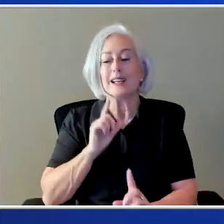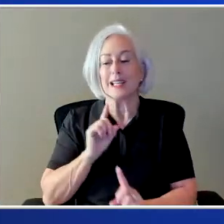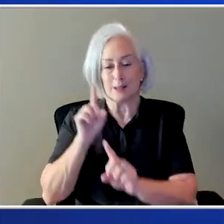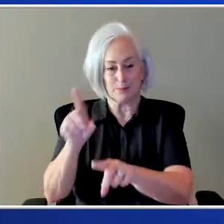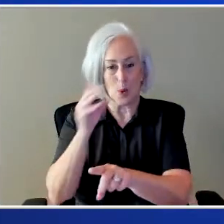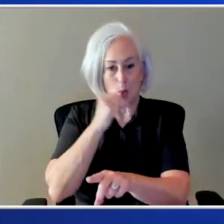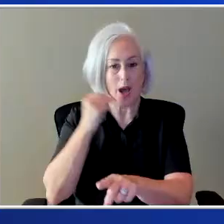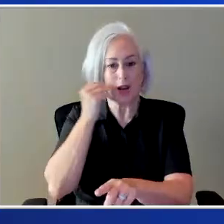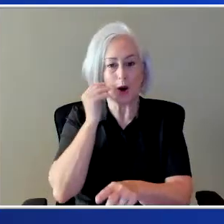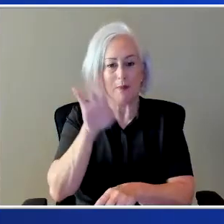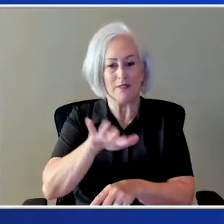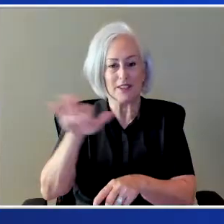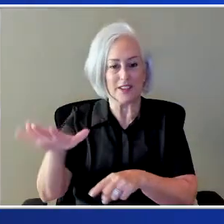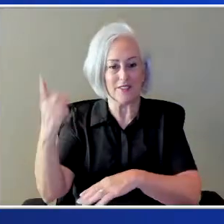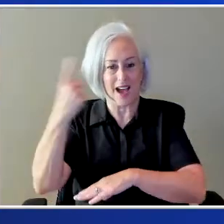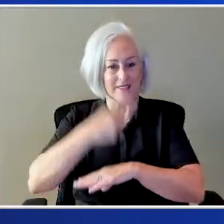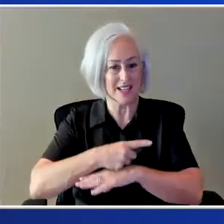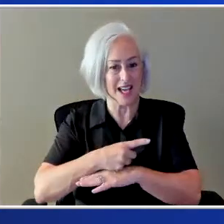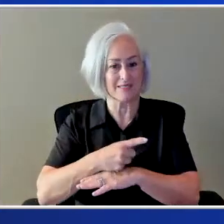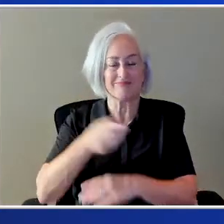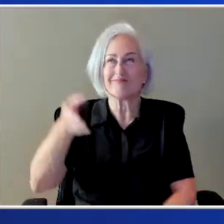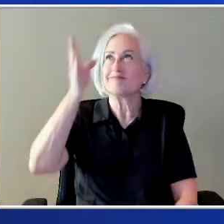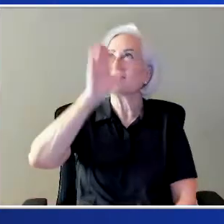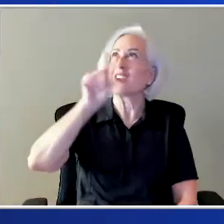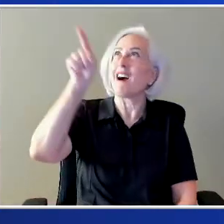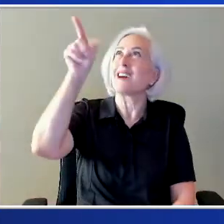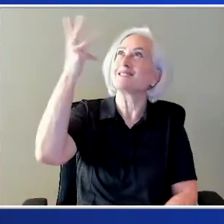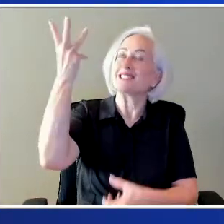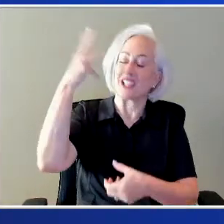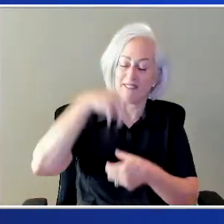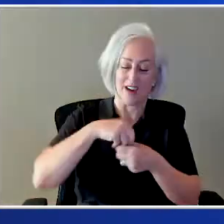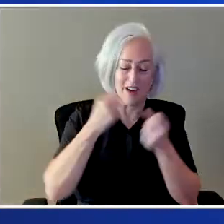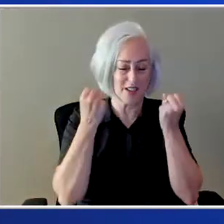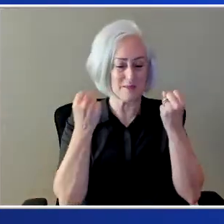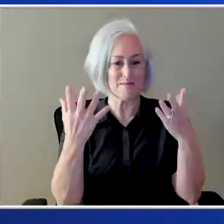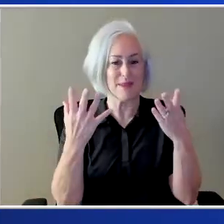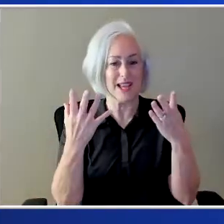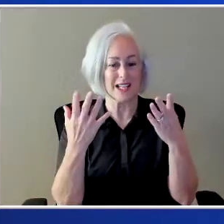God has had his hand in this every bit of the way. I mean, there's just been too many coincidences that